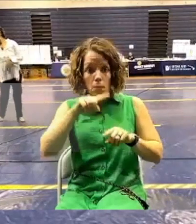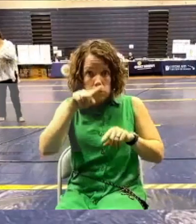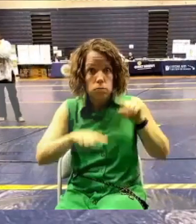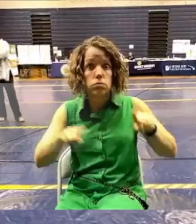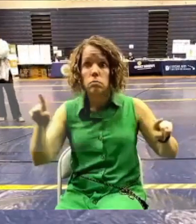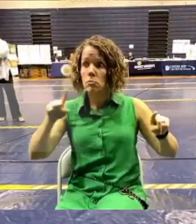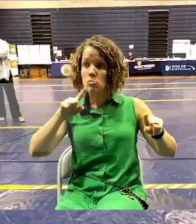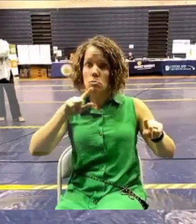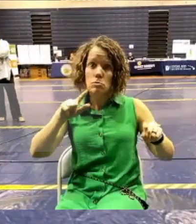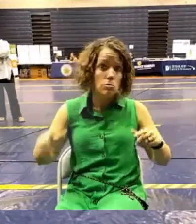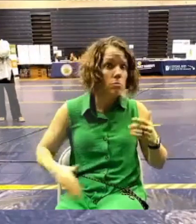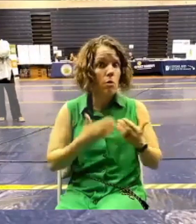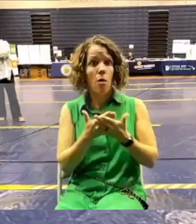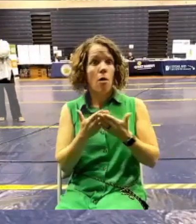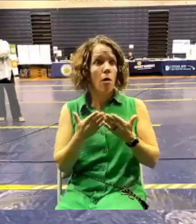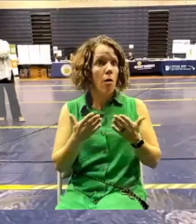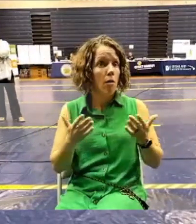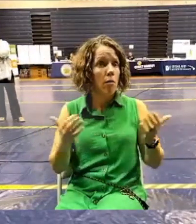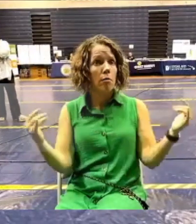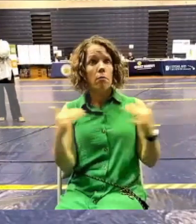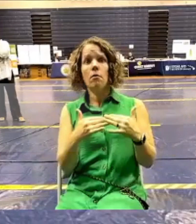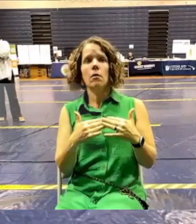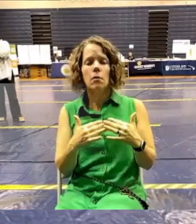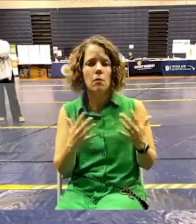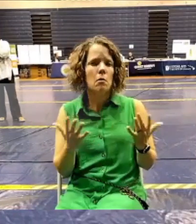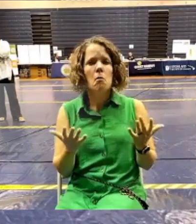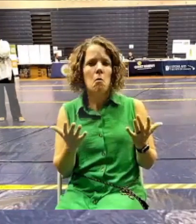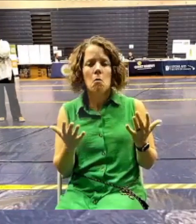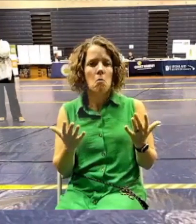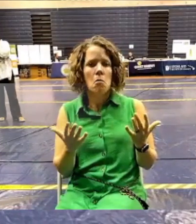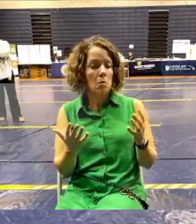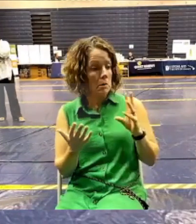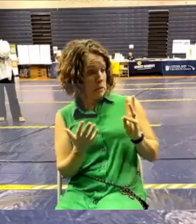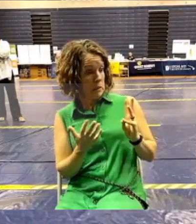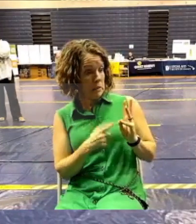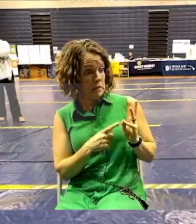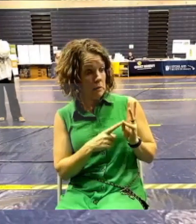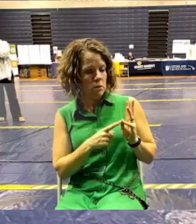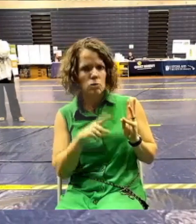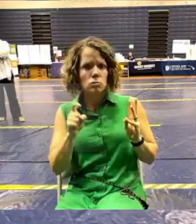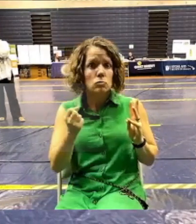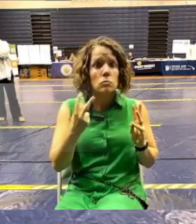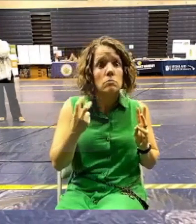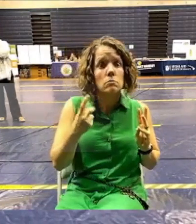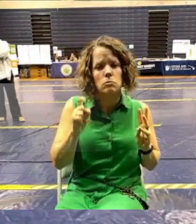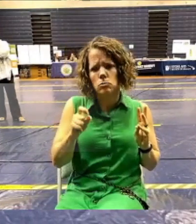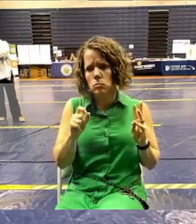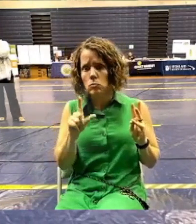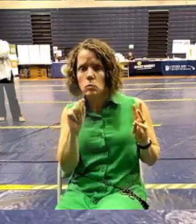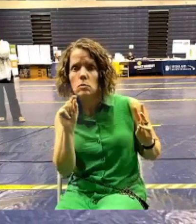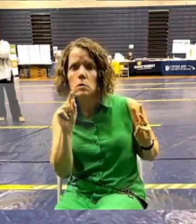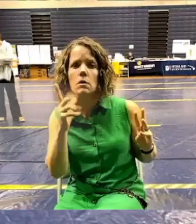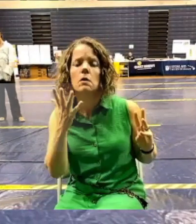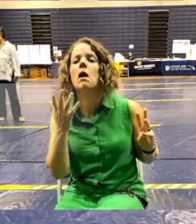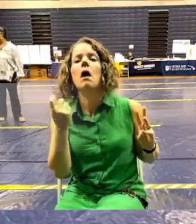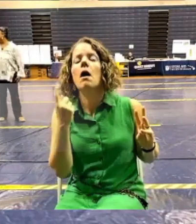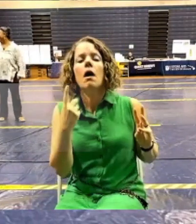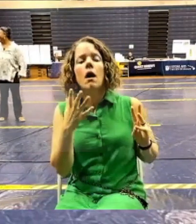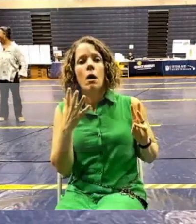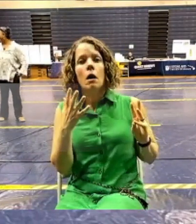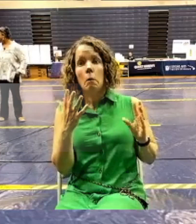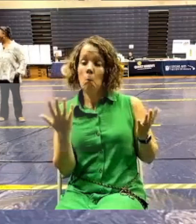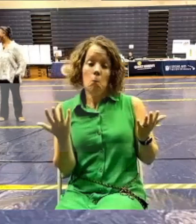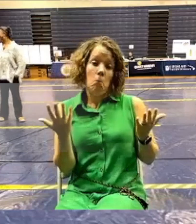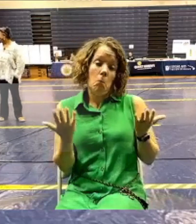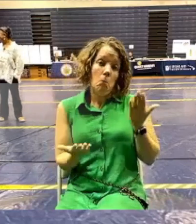Could we have had 12 instead of 6? Could we have had 20 instead of 6? Yes. We selected a number that we thought was workable because